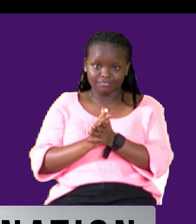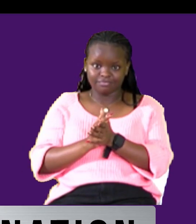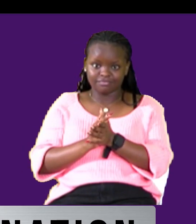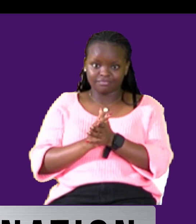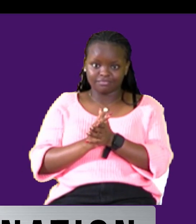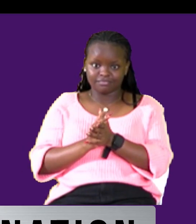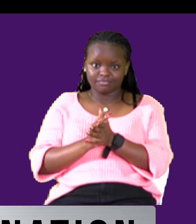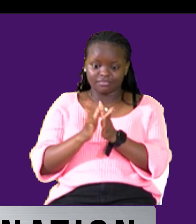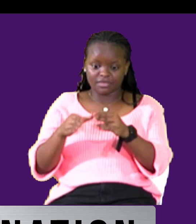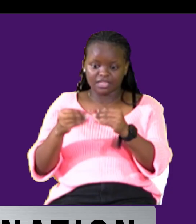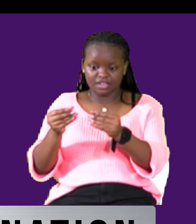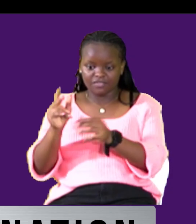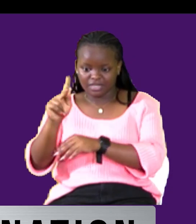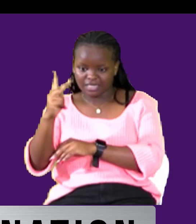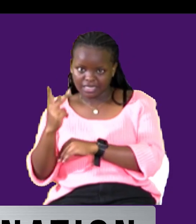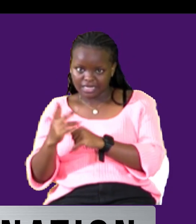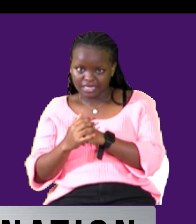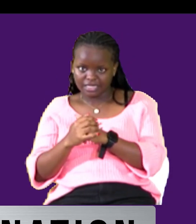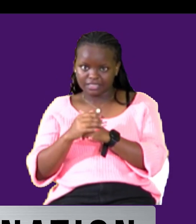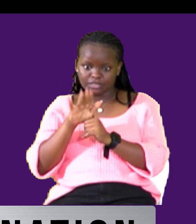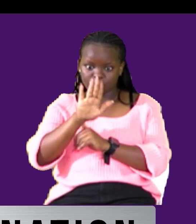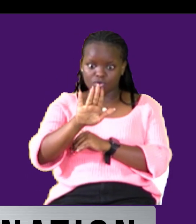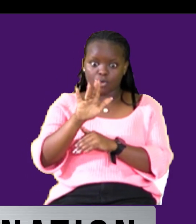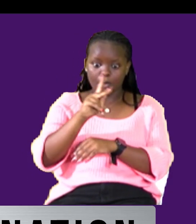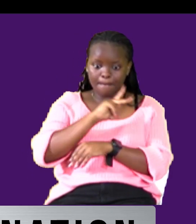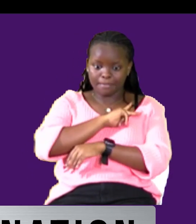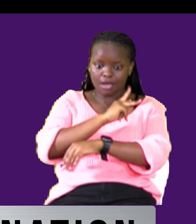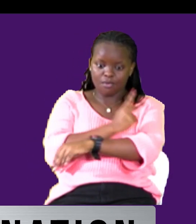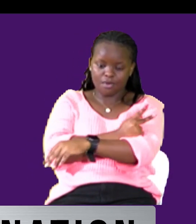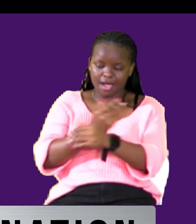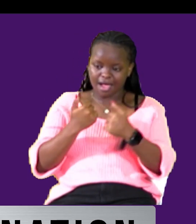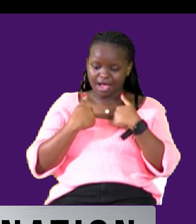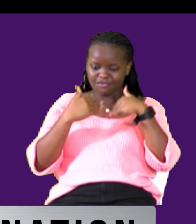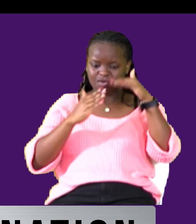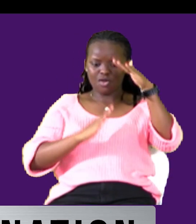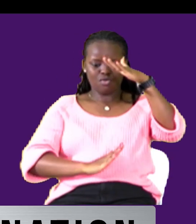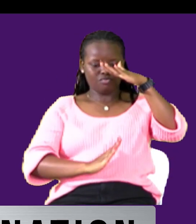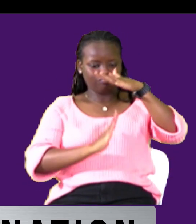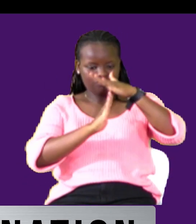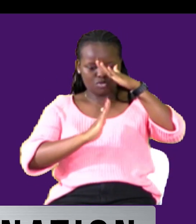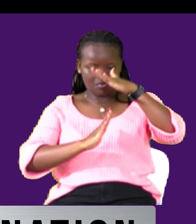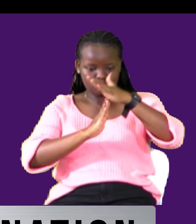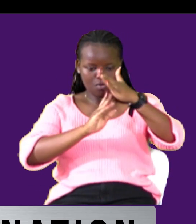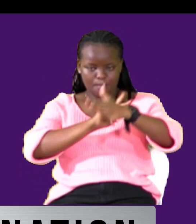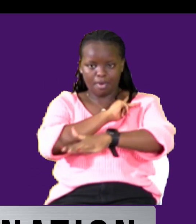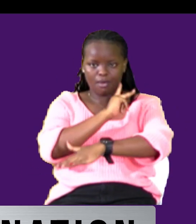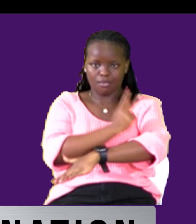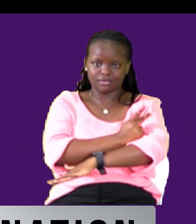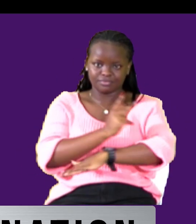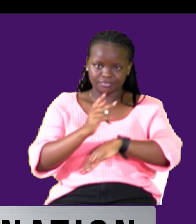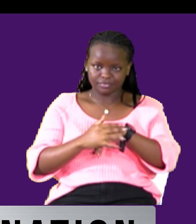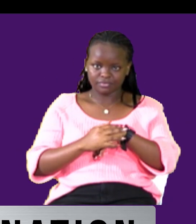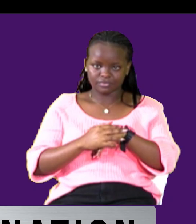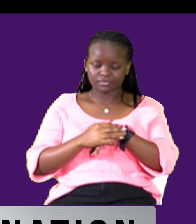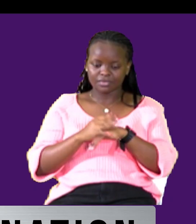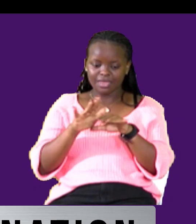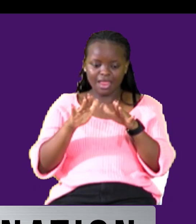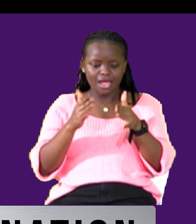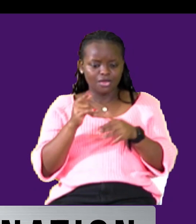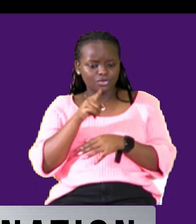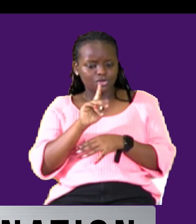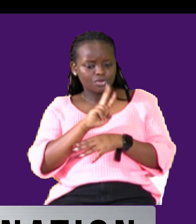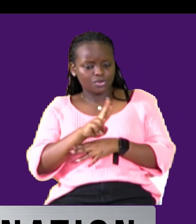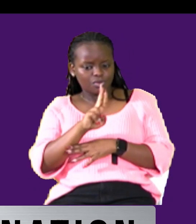It is your power. You have this supreme sovereign power. Yes. So the thing is, how do you use